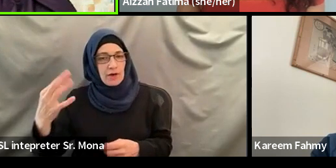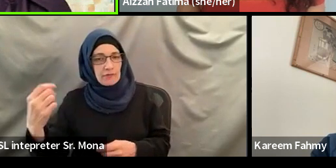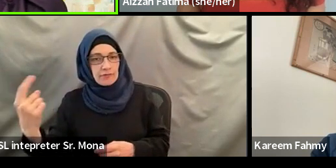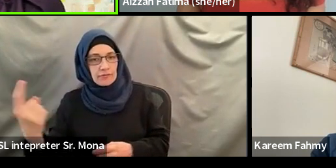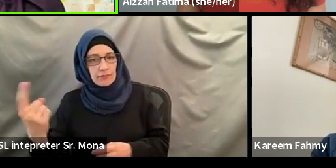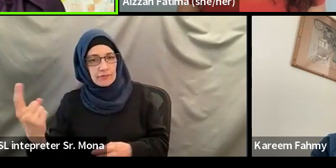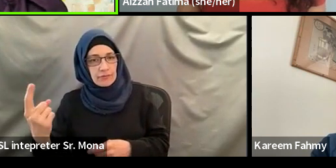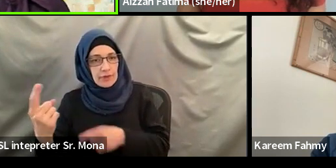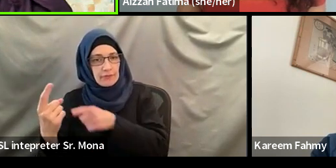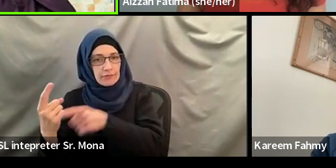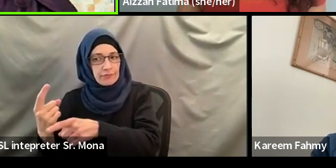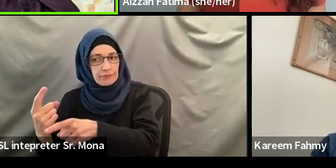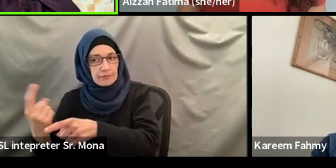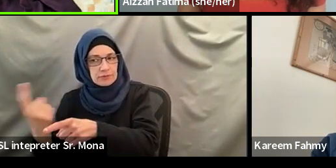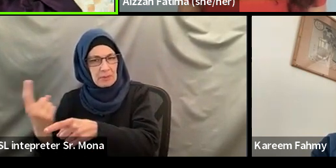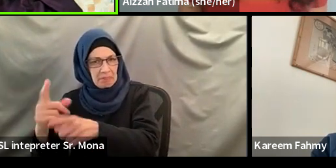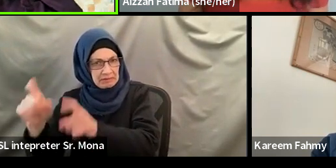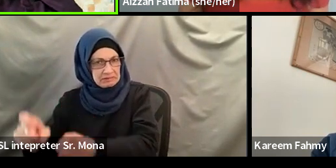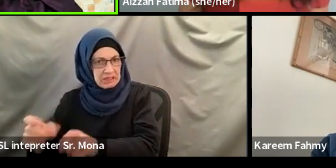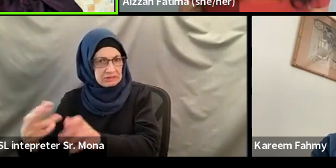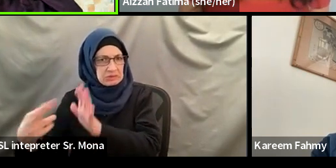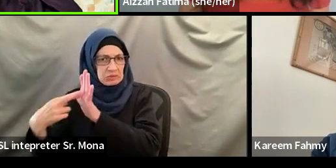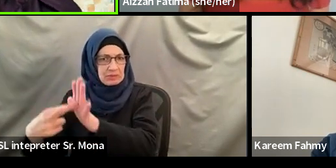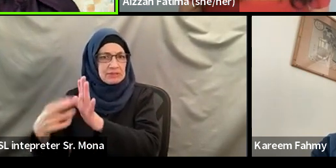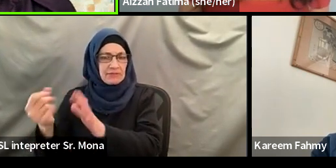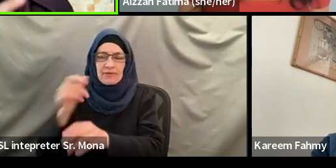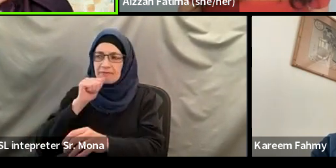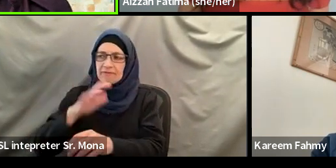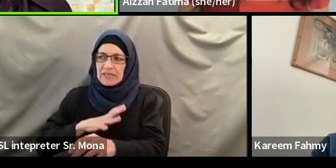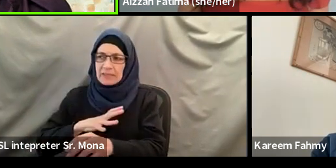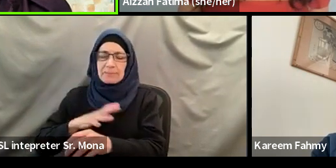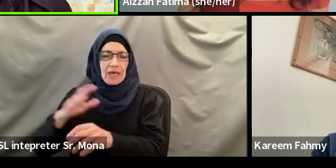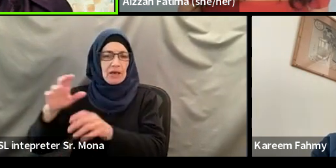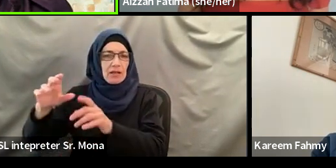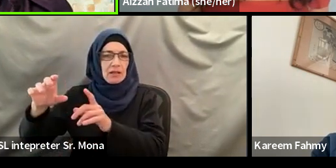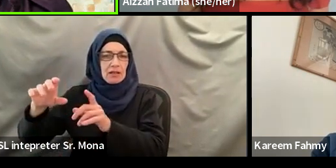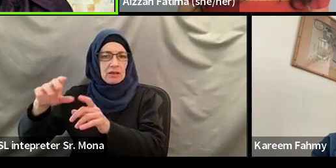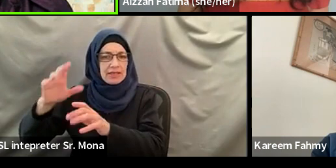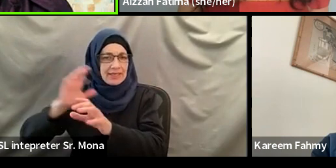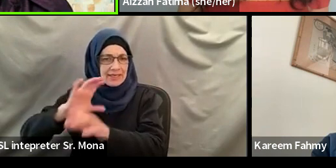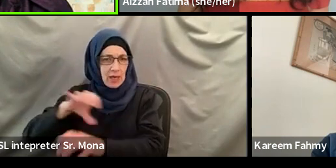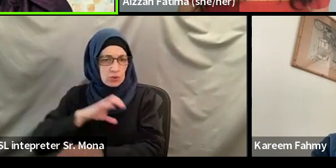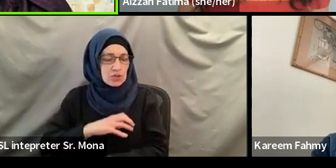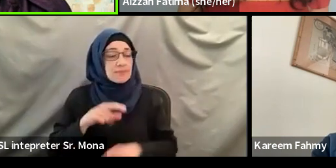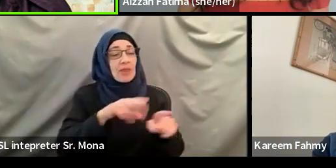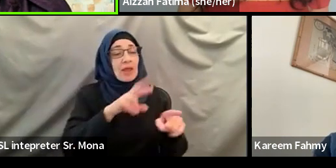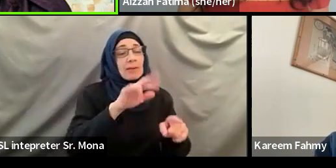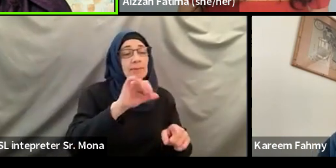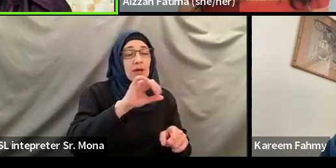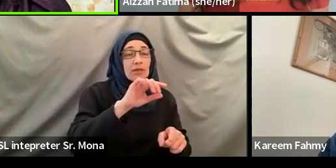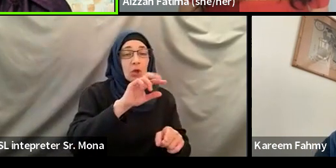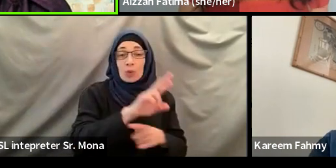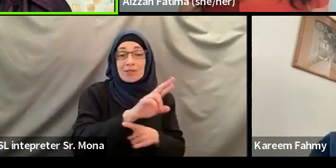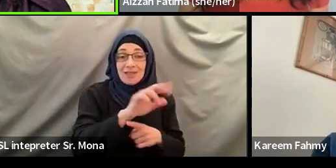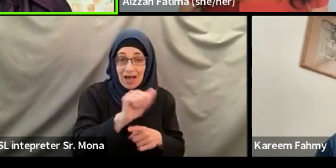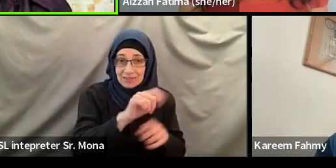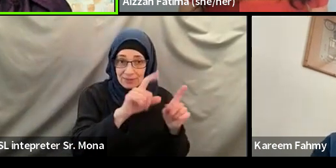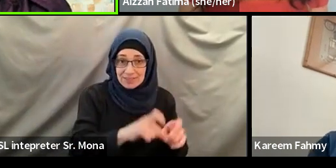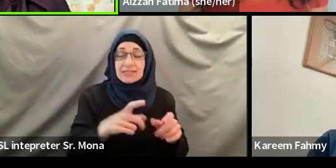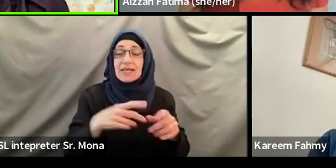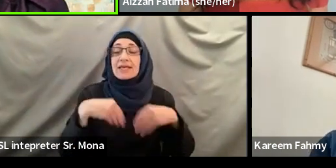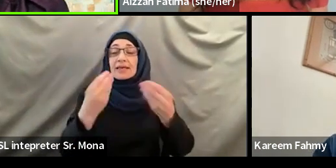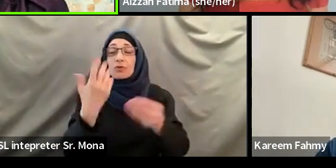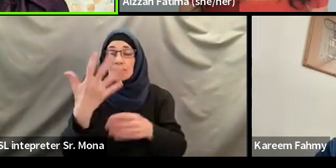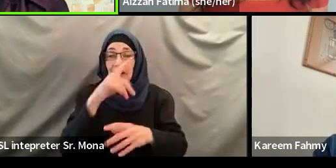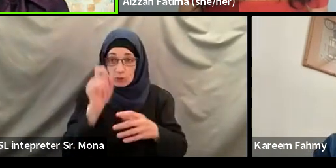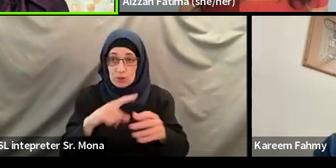of female characters or women identifying folks. But the Riz Ahmed test basically gives you 5 questions regarding Muslim representation, and